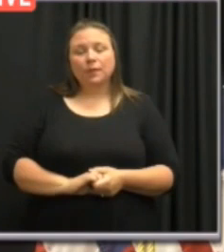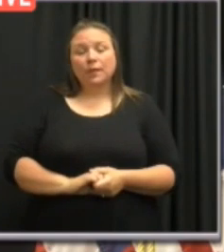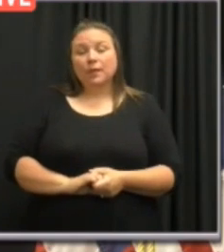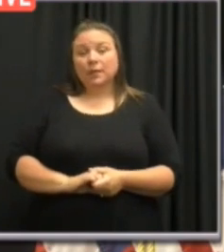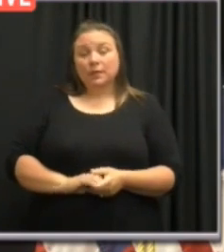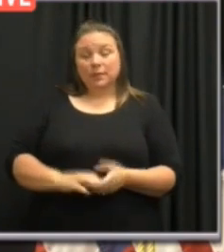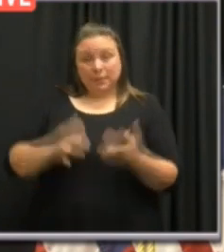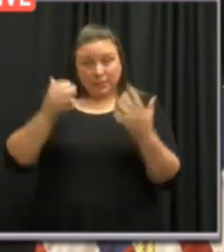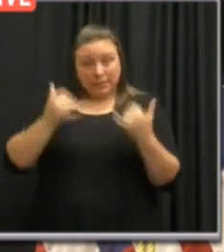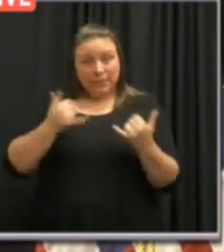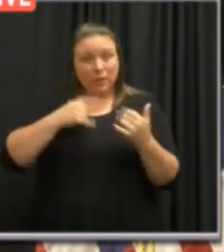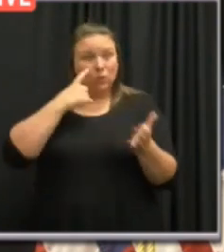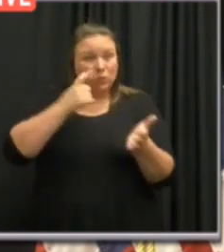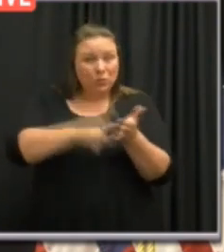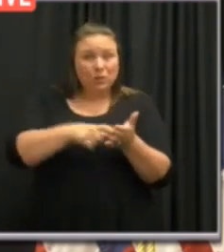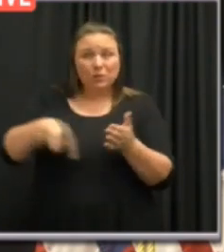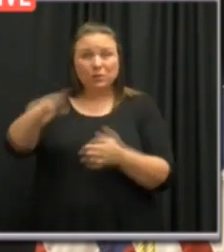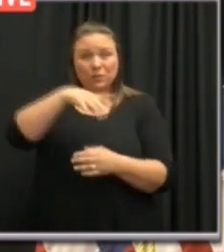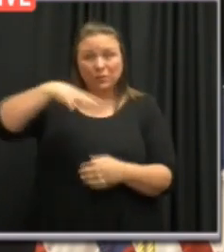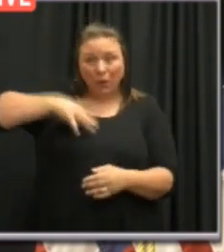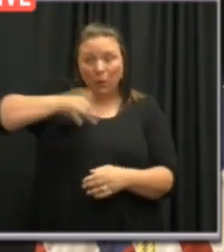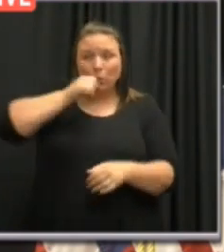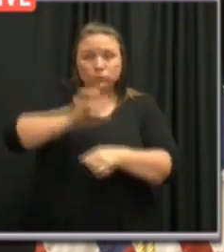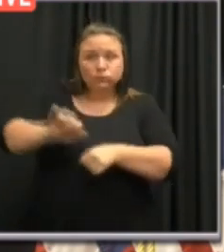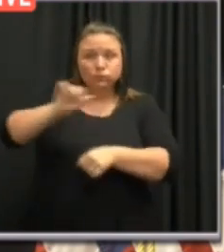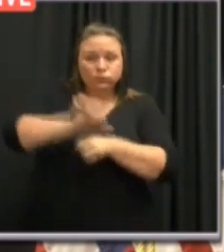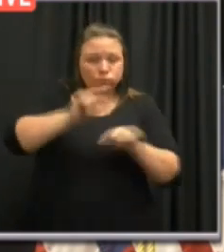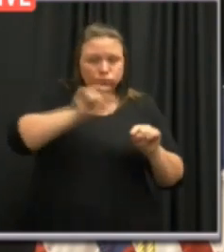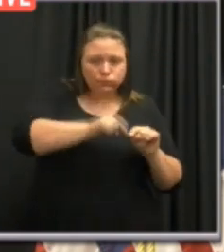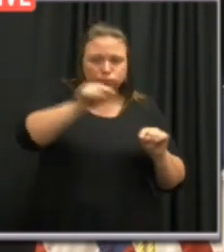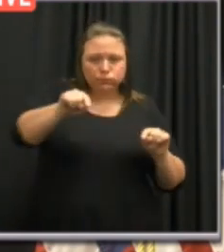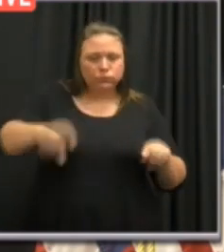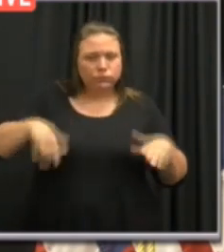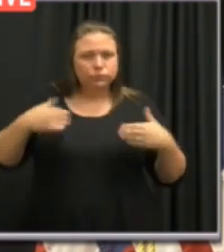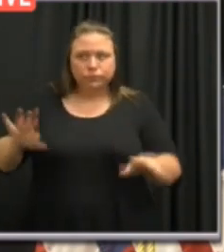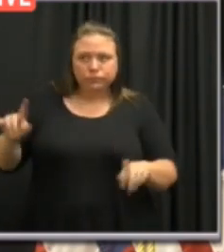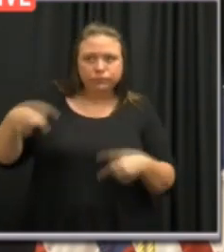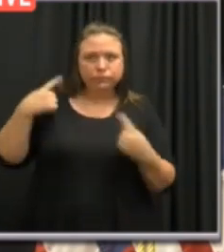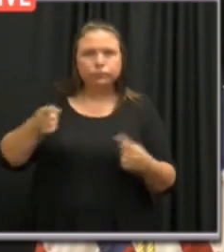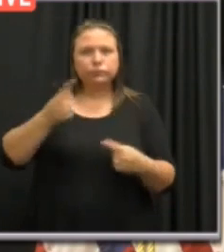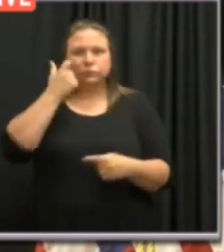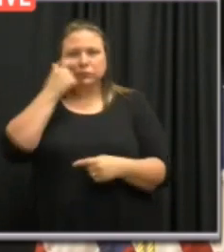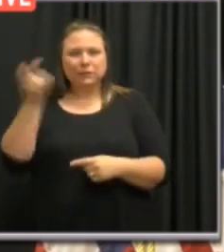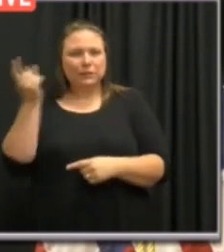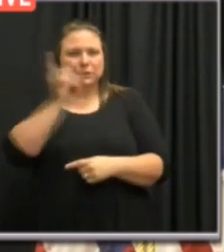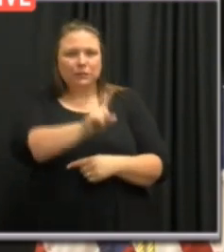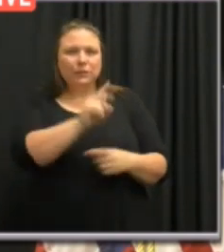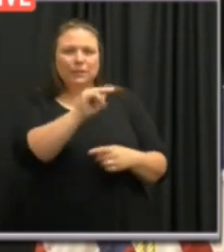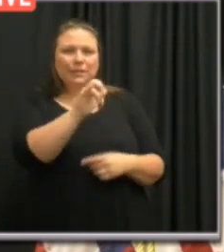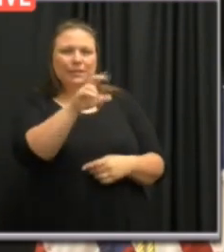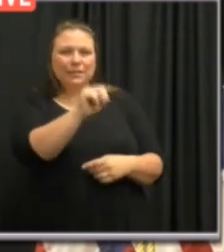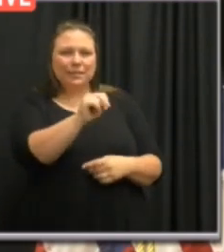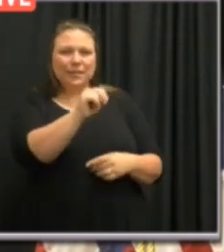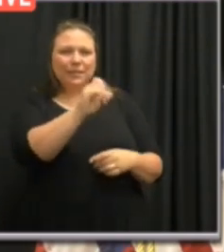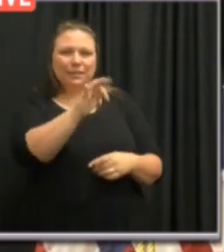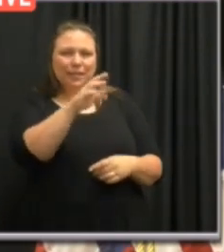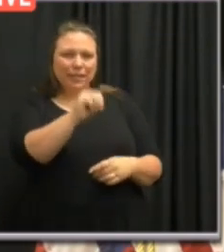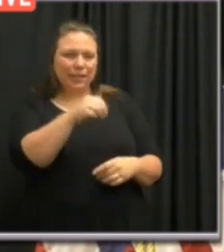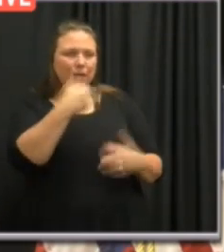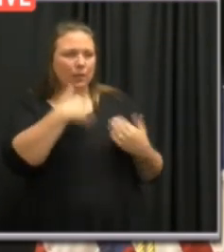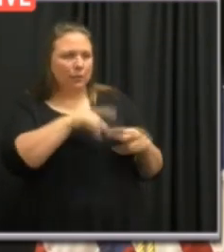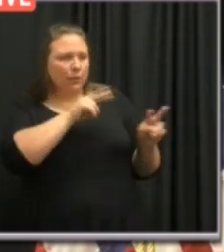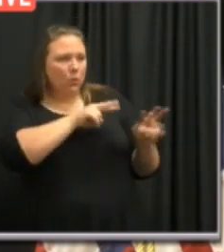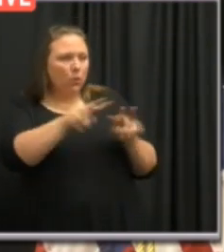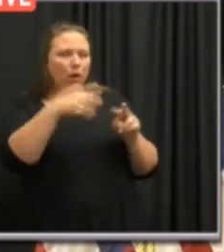Today, I'd also like to recognize the volunteers who have worked at these centers. This past Friday, I went to Nissan Stadium, and I saw the power of Nashvillians